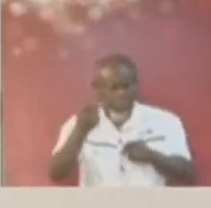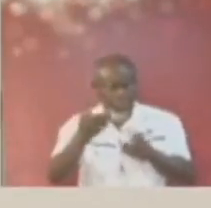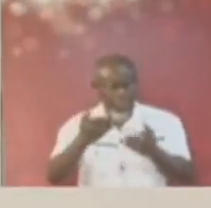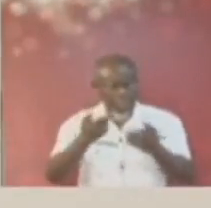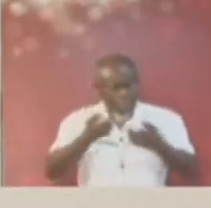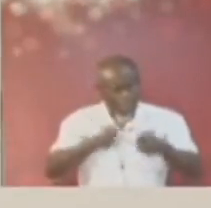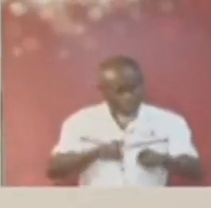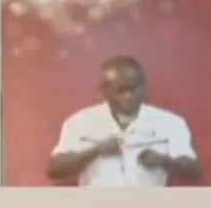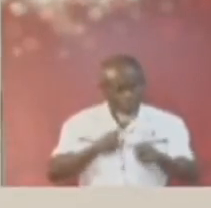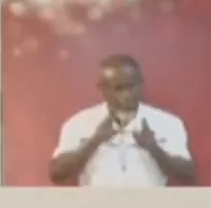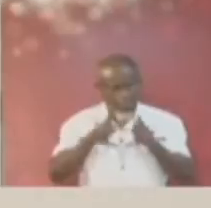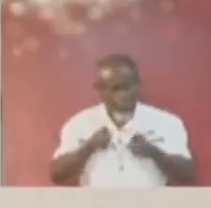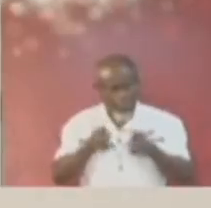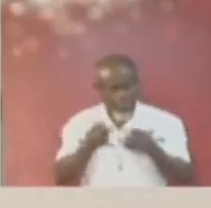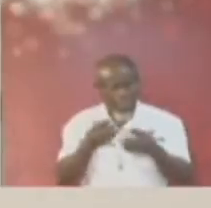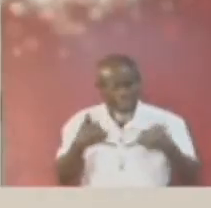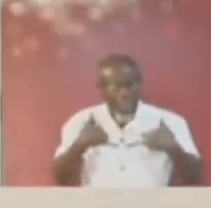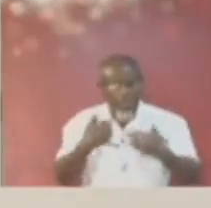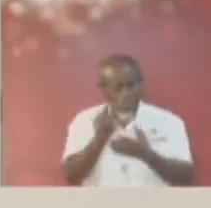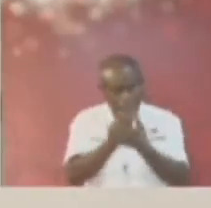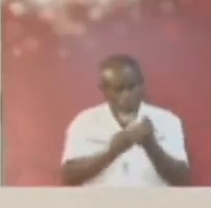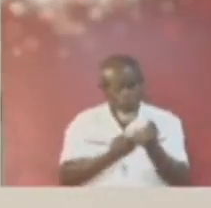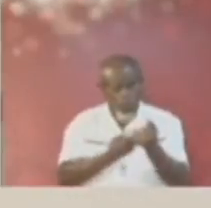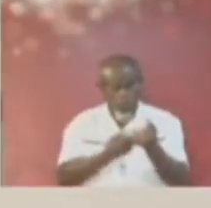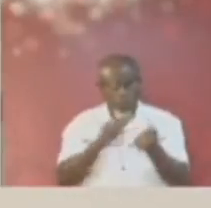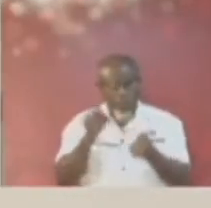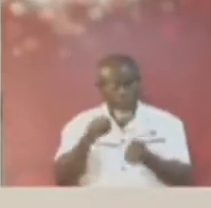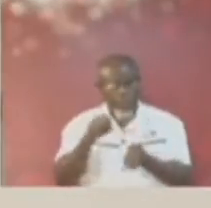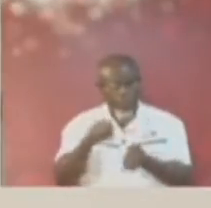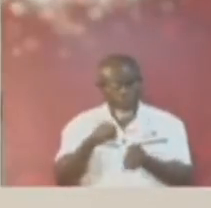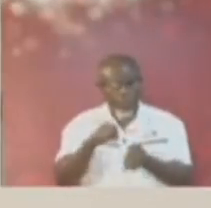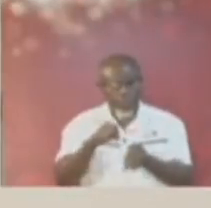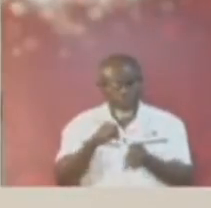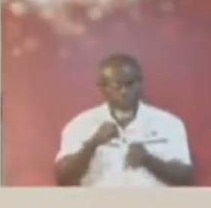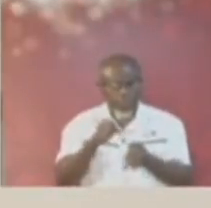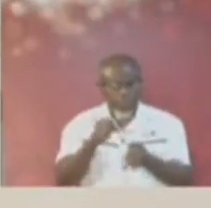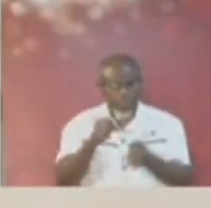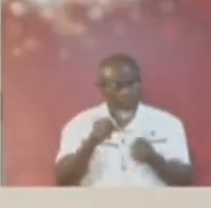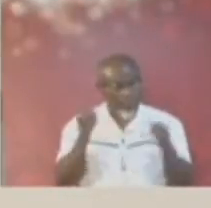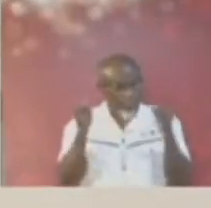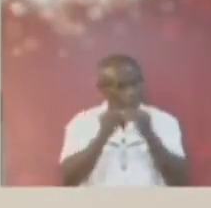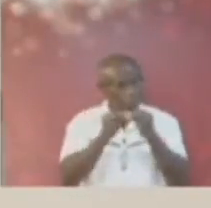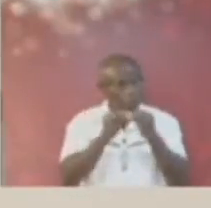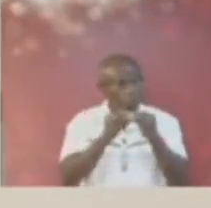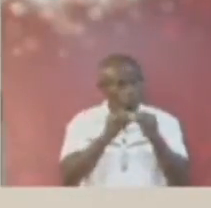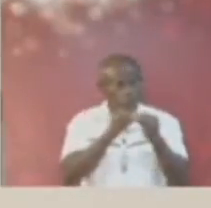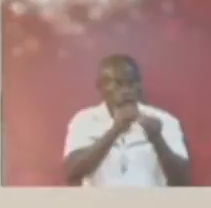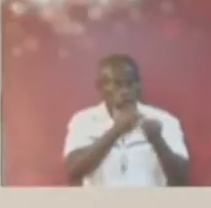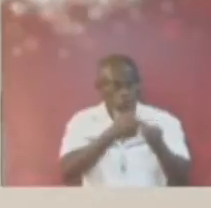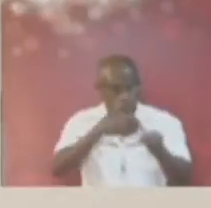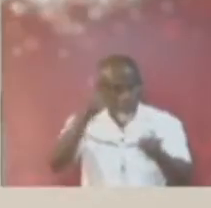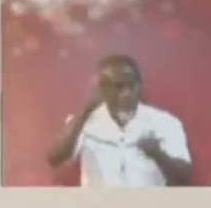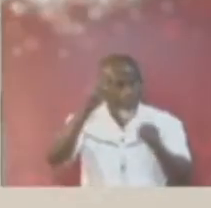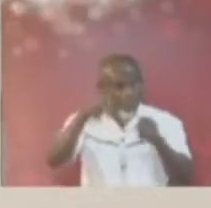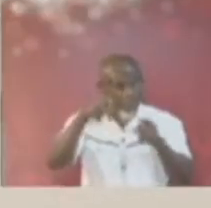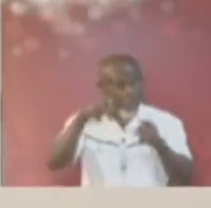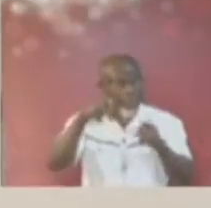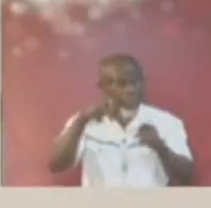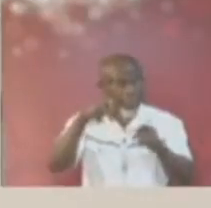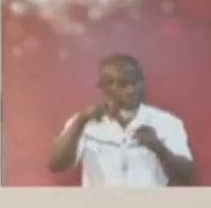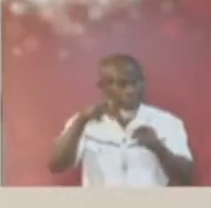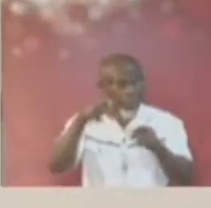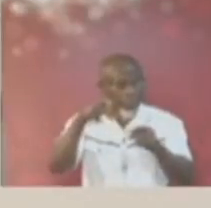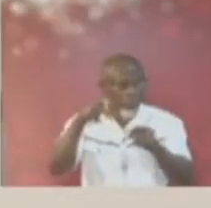rates, higher levels of prevalence in the older age groups. The older you are, the greater your likelihood of being either hypertensive